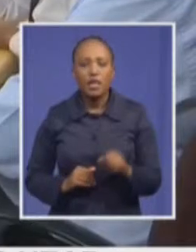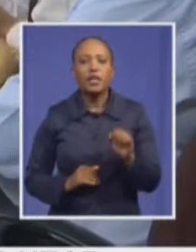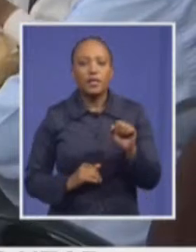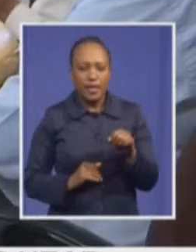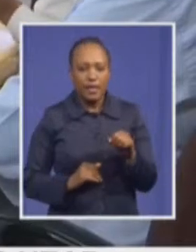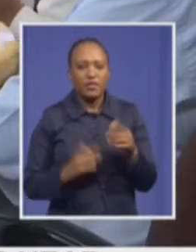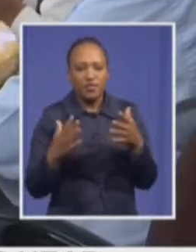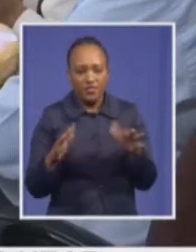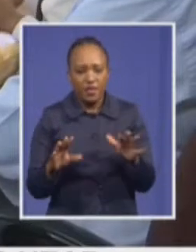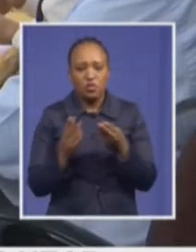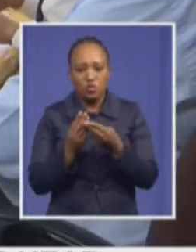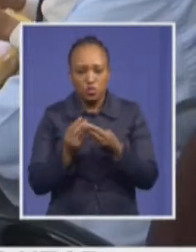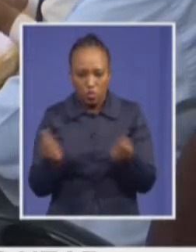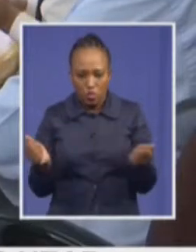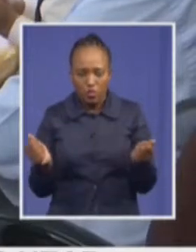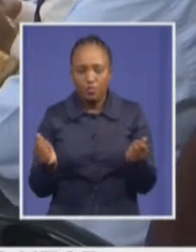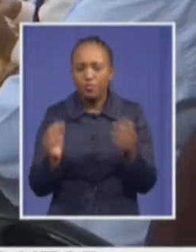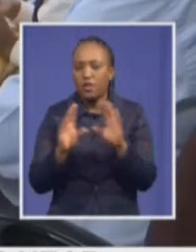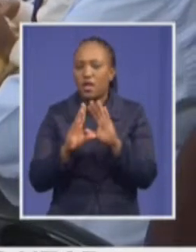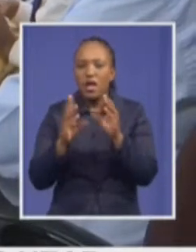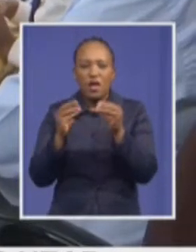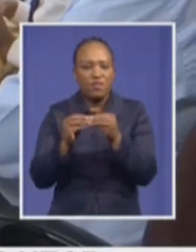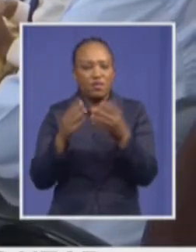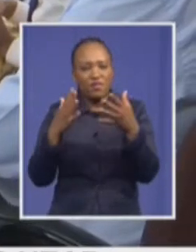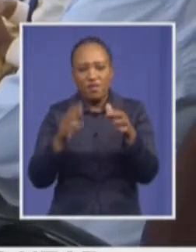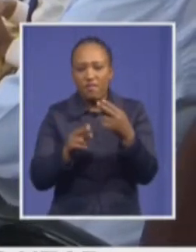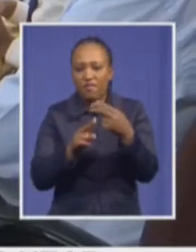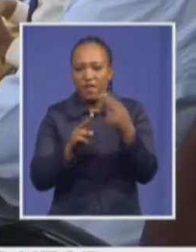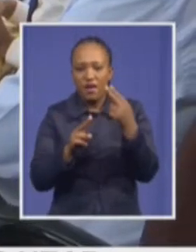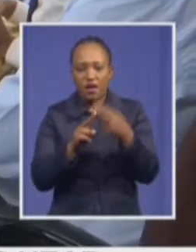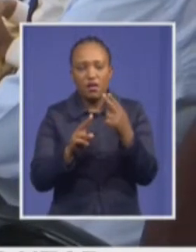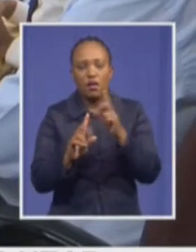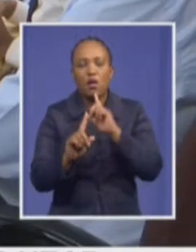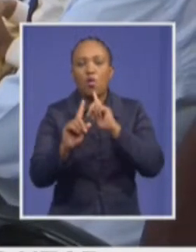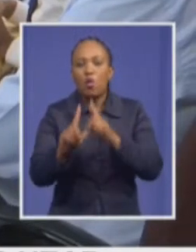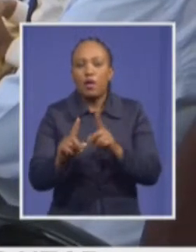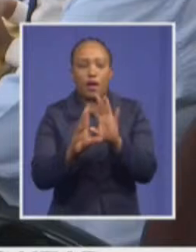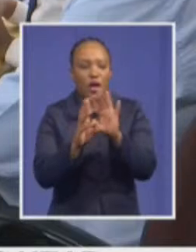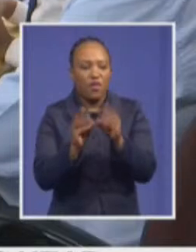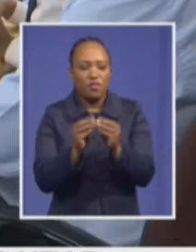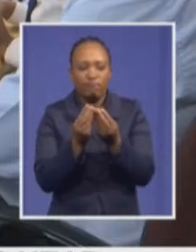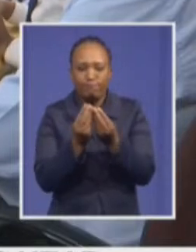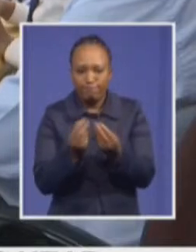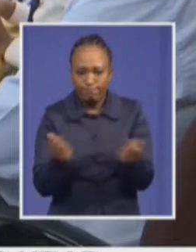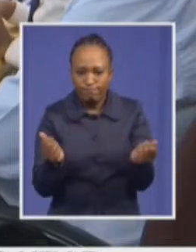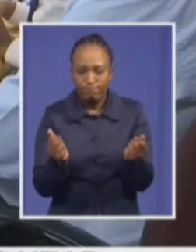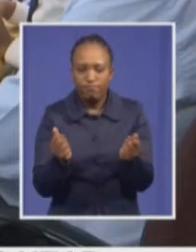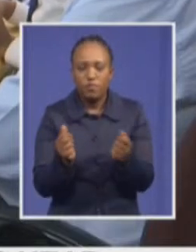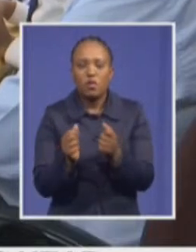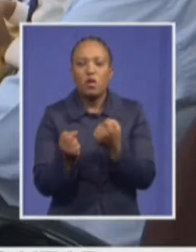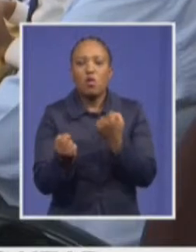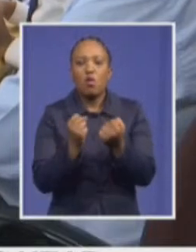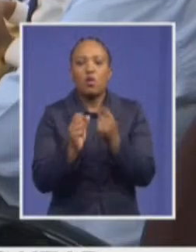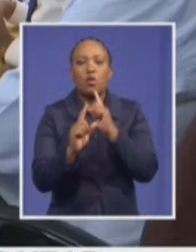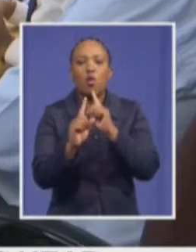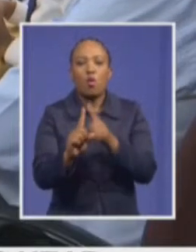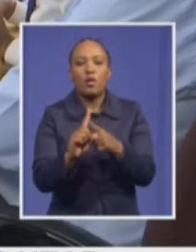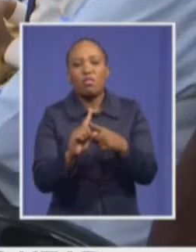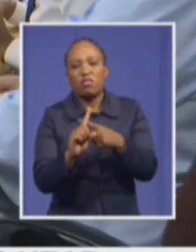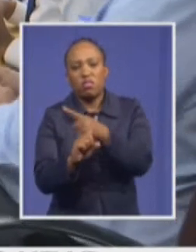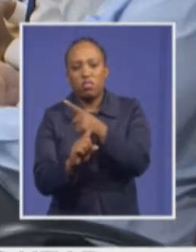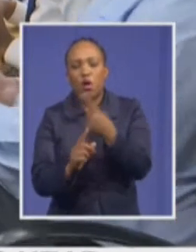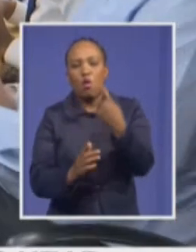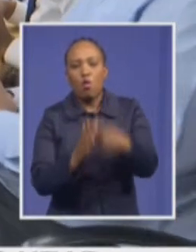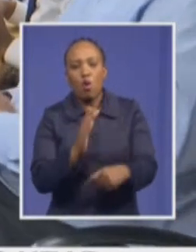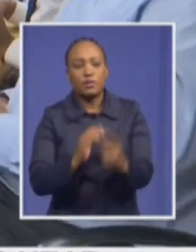order placed in place, and for the breach you then tendered the cost for that. Yes, so what